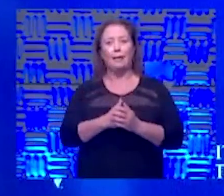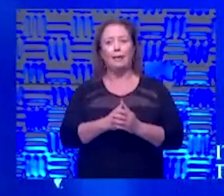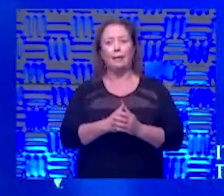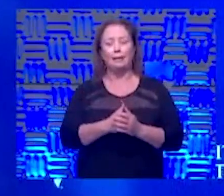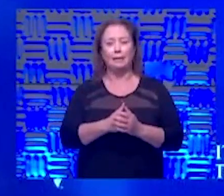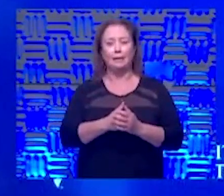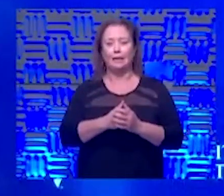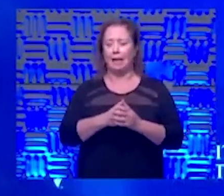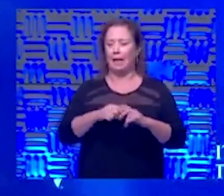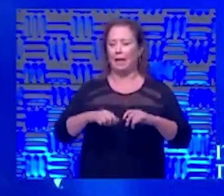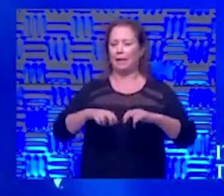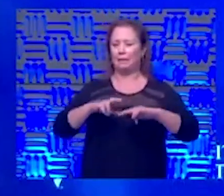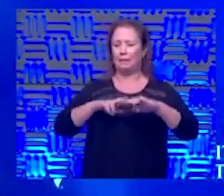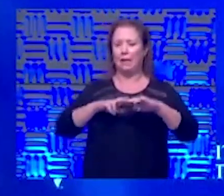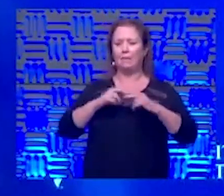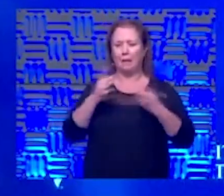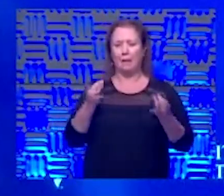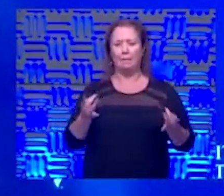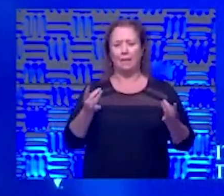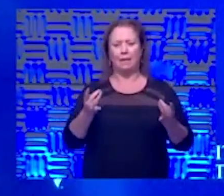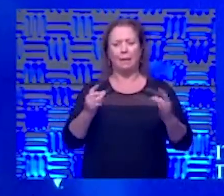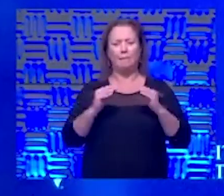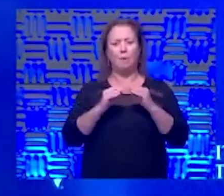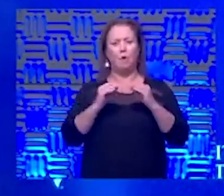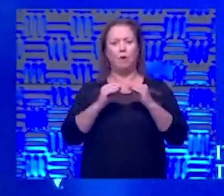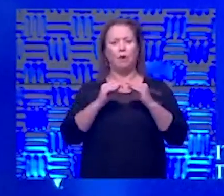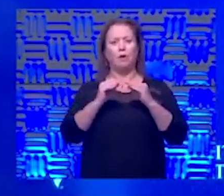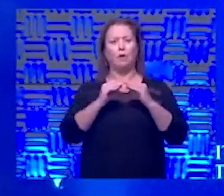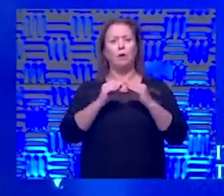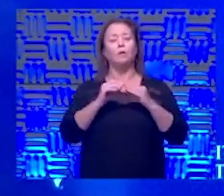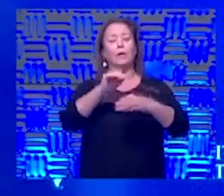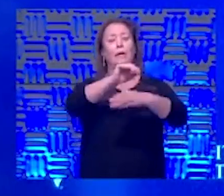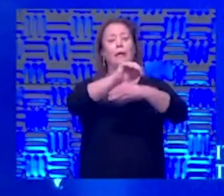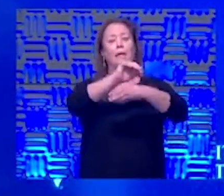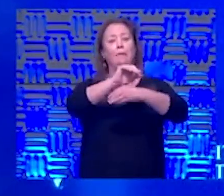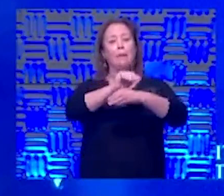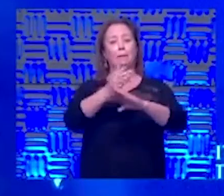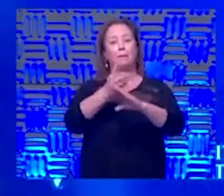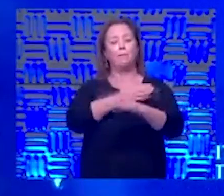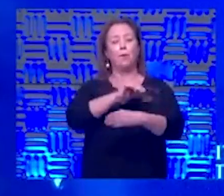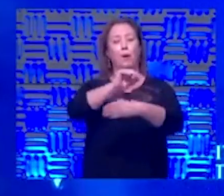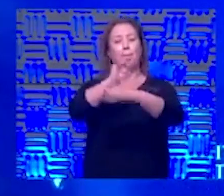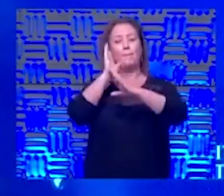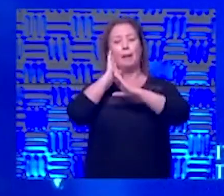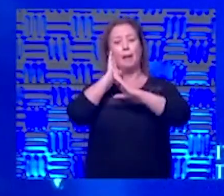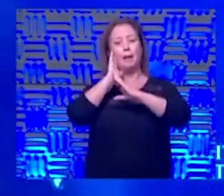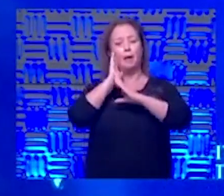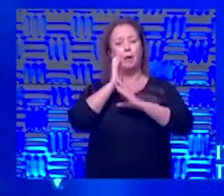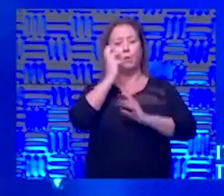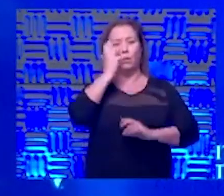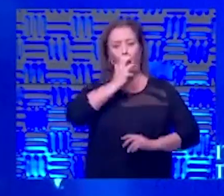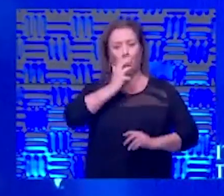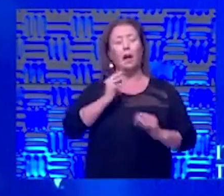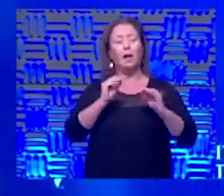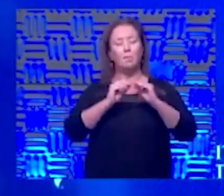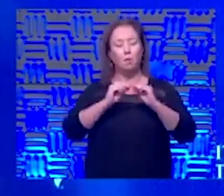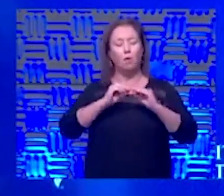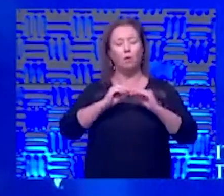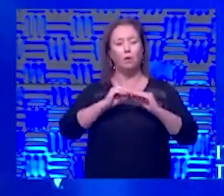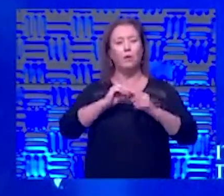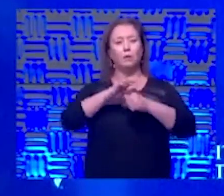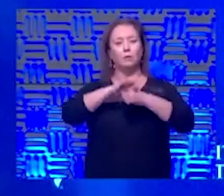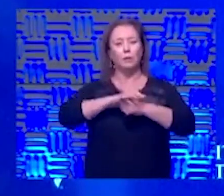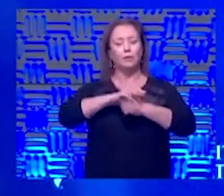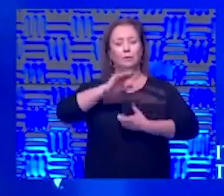And I sat there, I was like, I got to try this a little bit more. And so now I do my little evening meditation before I go to bed. Oh my gosh, I am more relaxed. I can